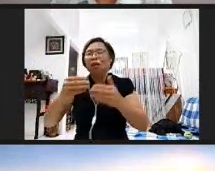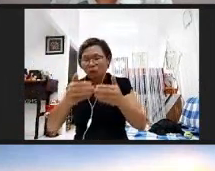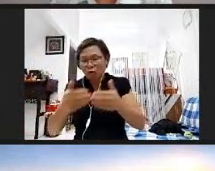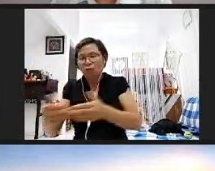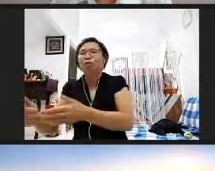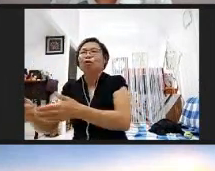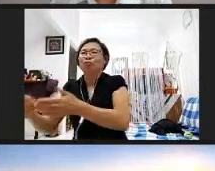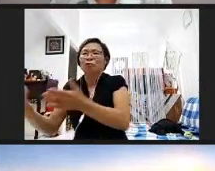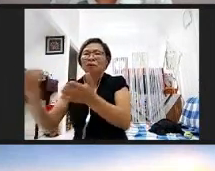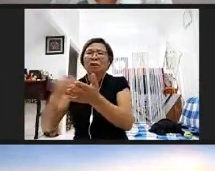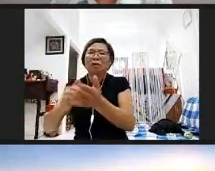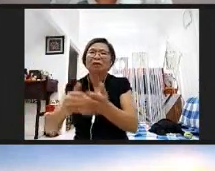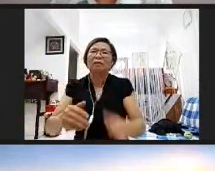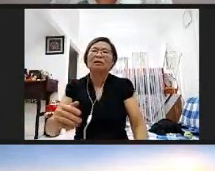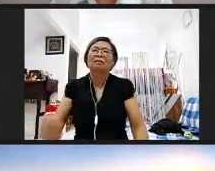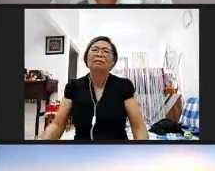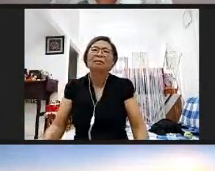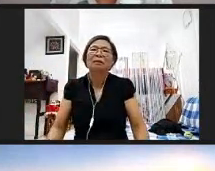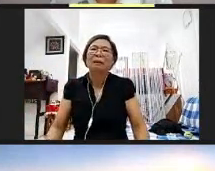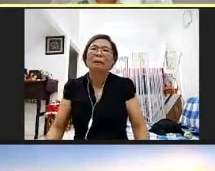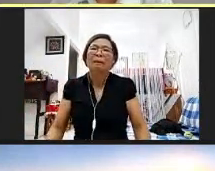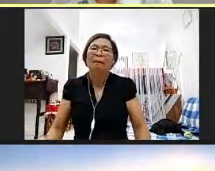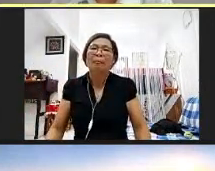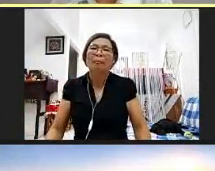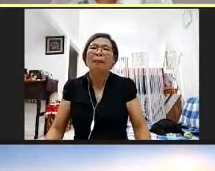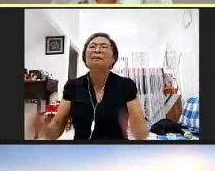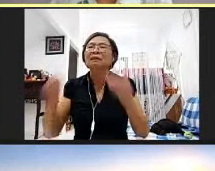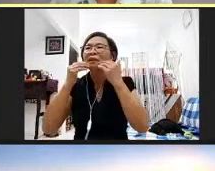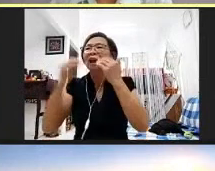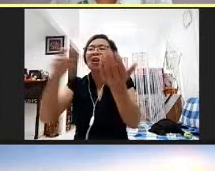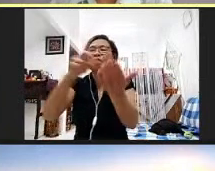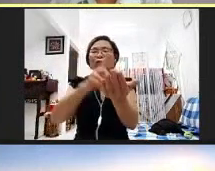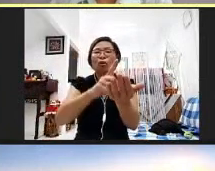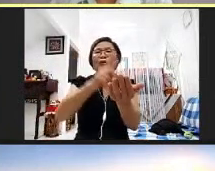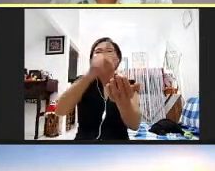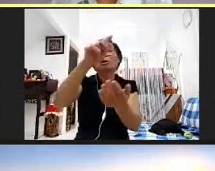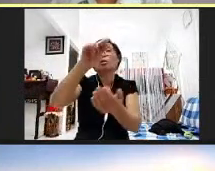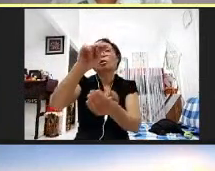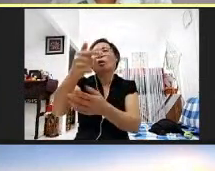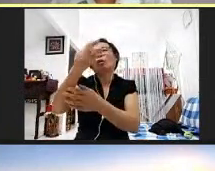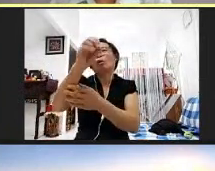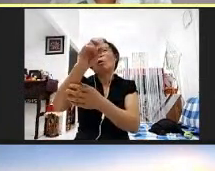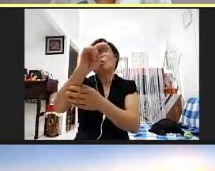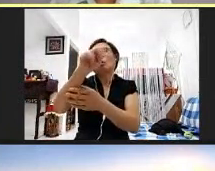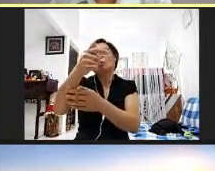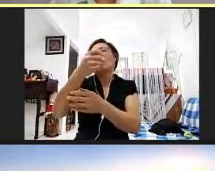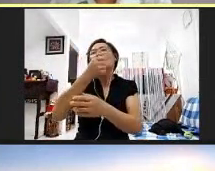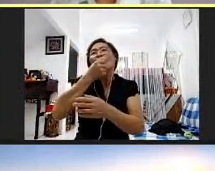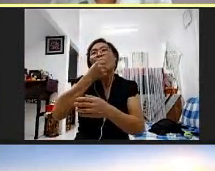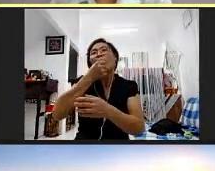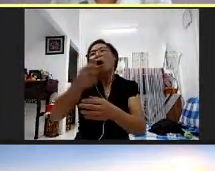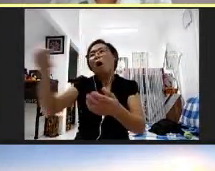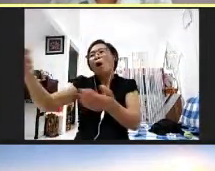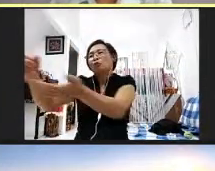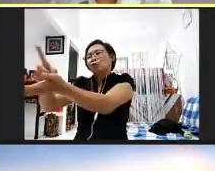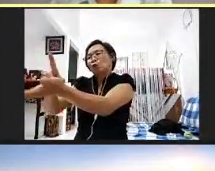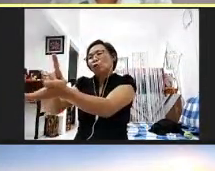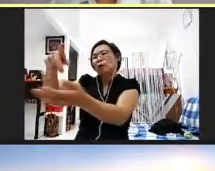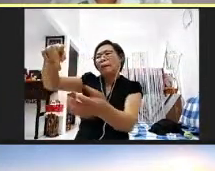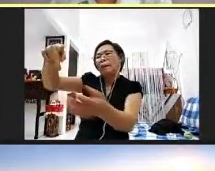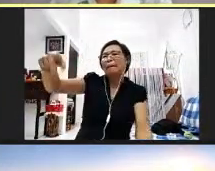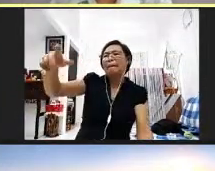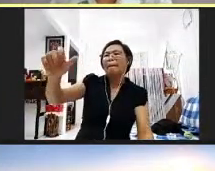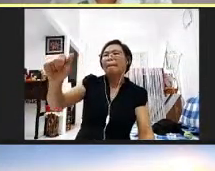Pang. Thank you. Thank you. Thank you, Dr. Ong. And I'll pass over to Dr. Pang to continue the flow.